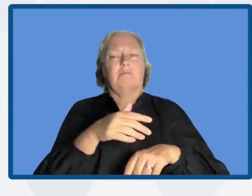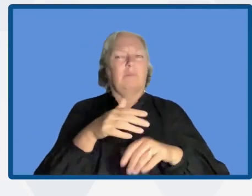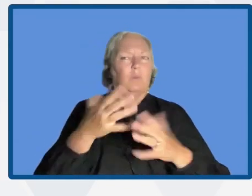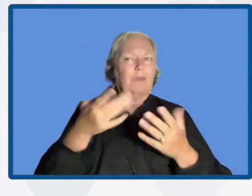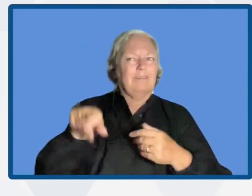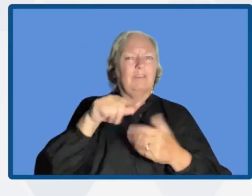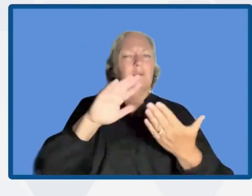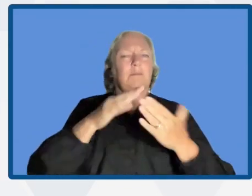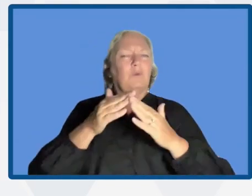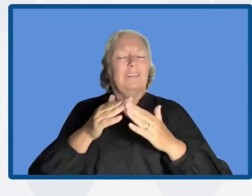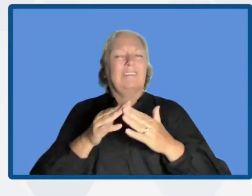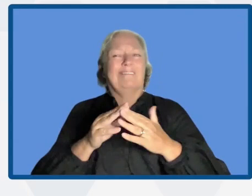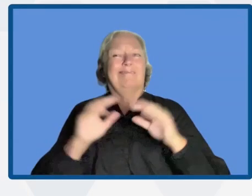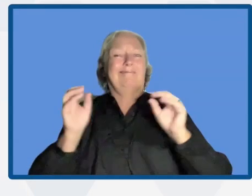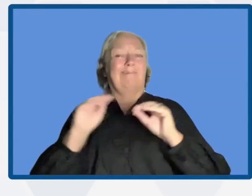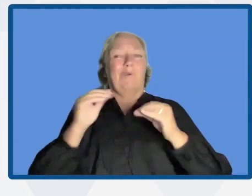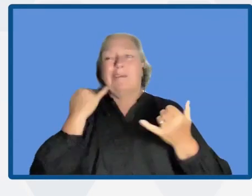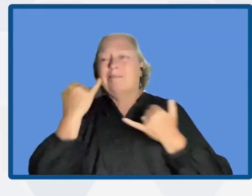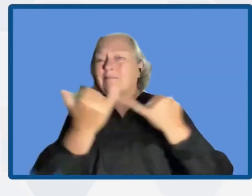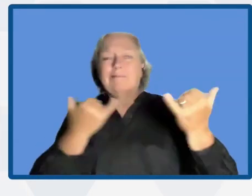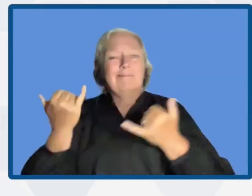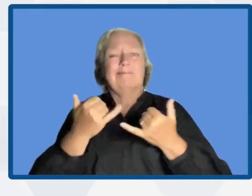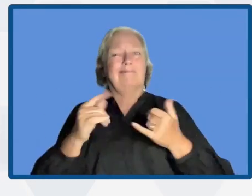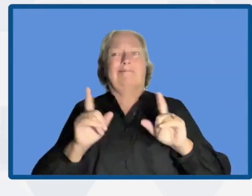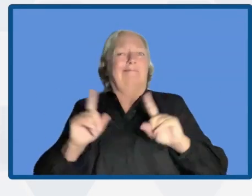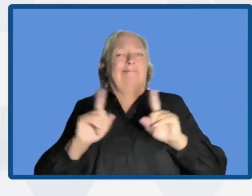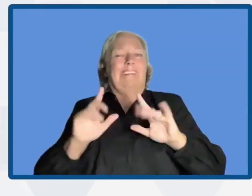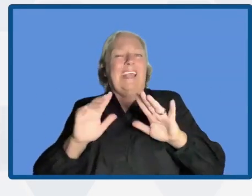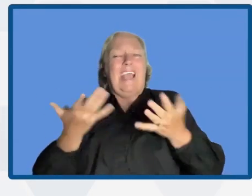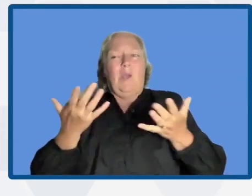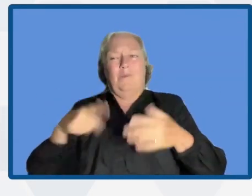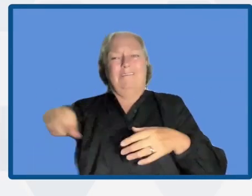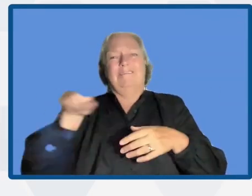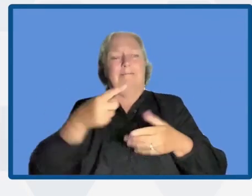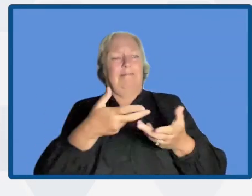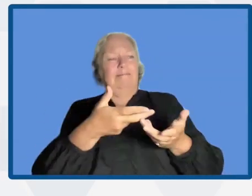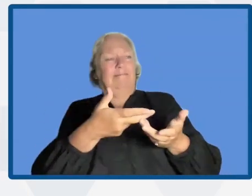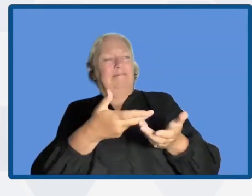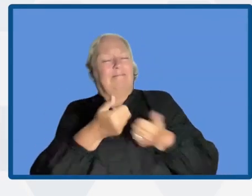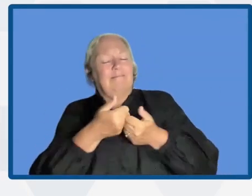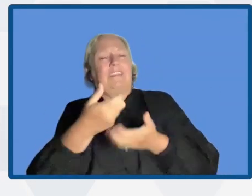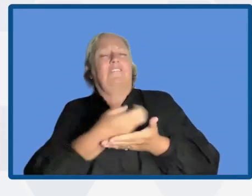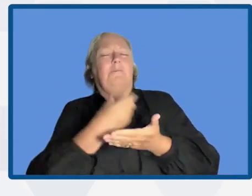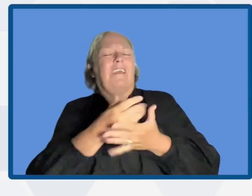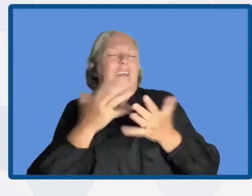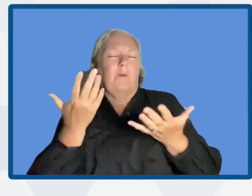any telecommunication service coverage? So how do they receive information? Alicia?